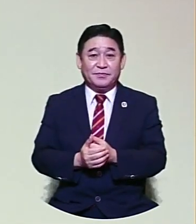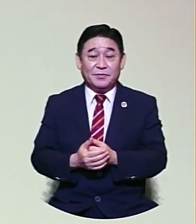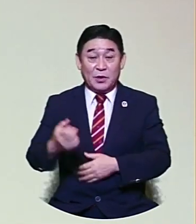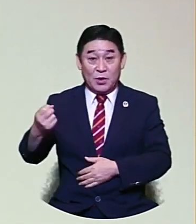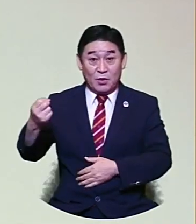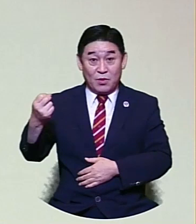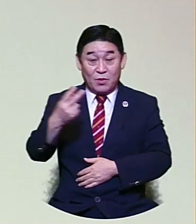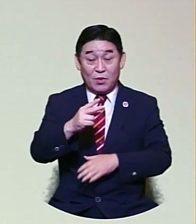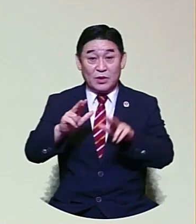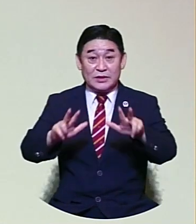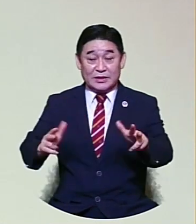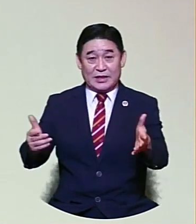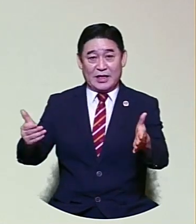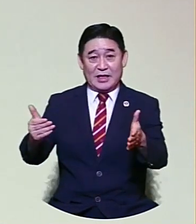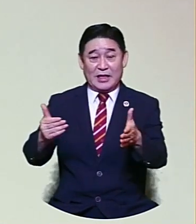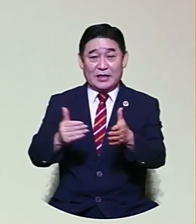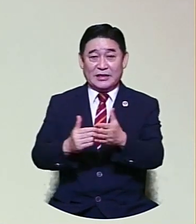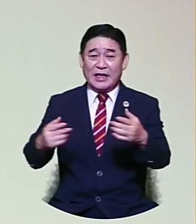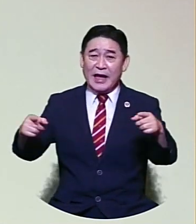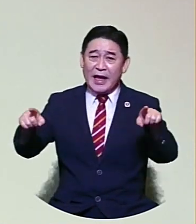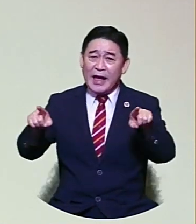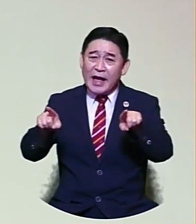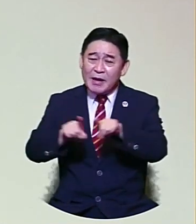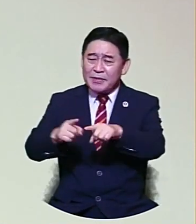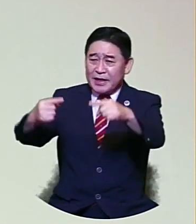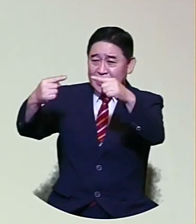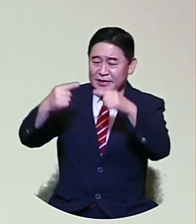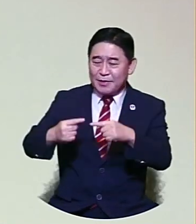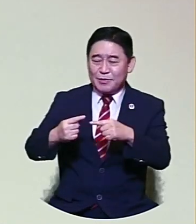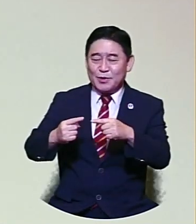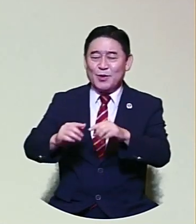our audience who have stayed with us until the very end.